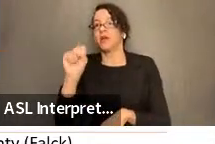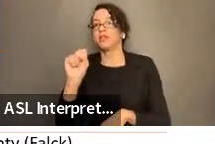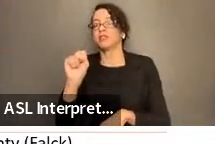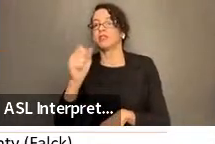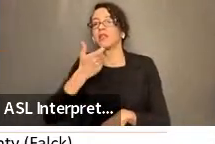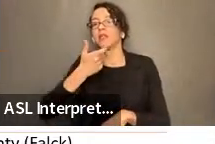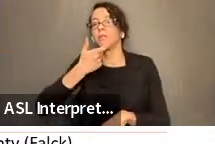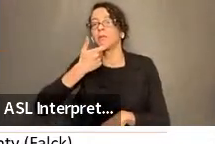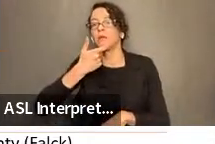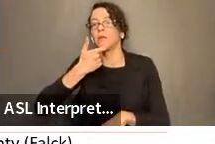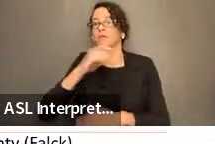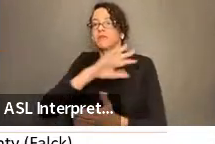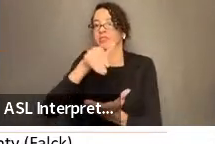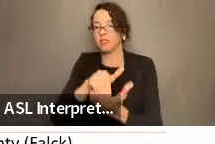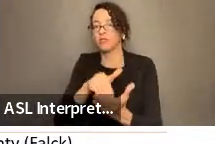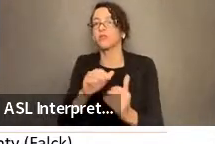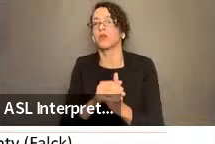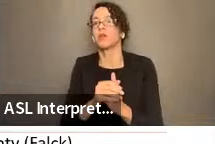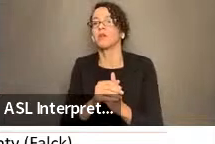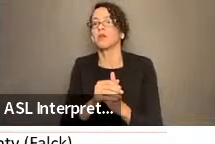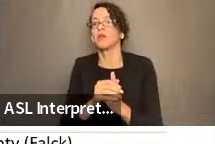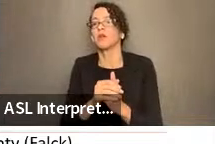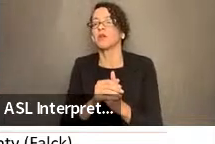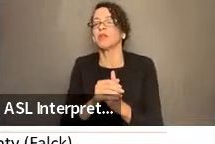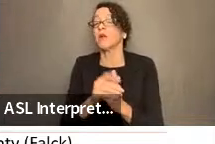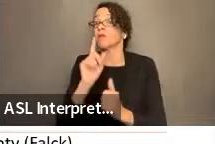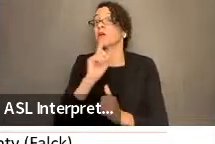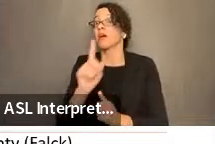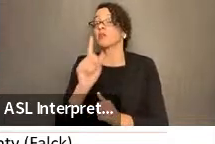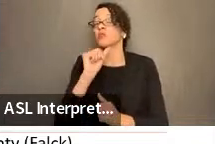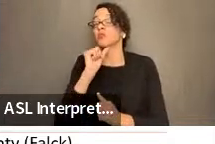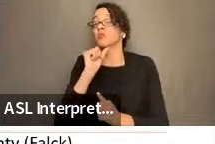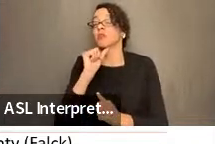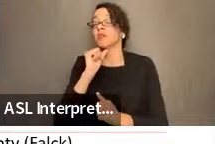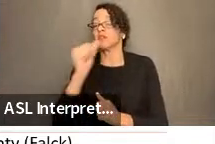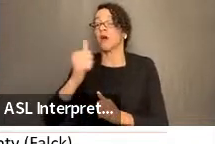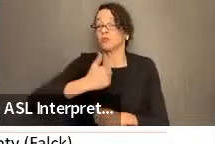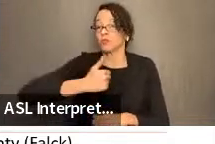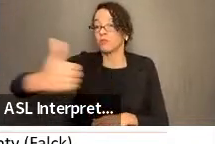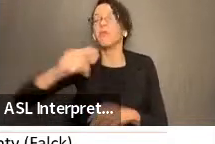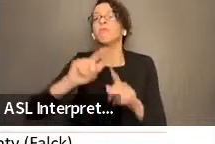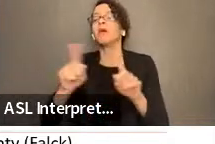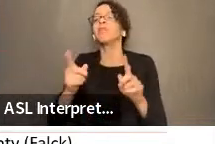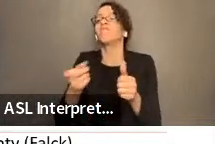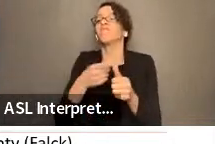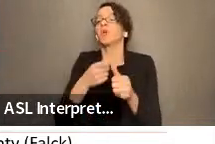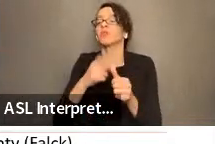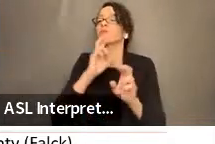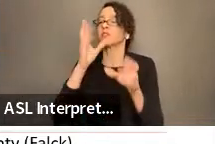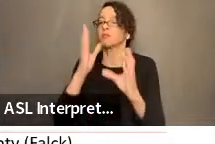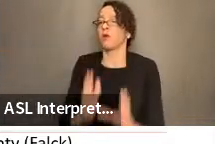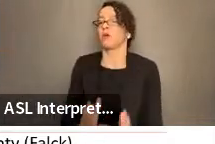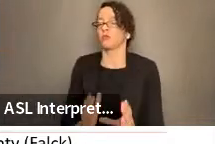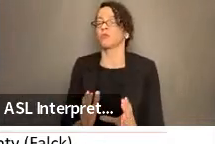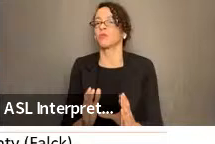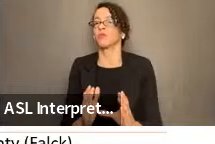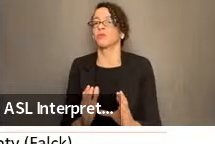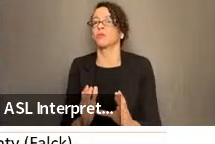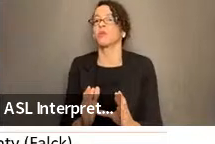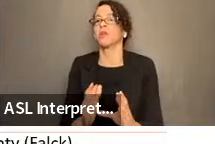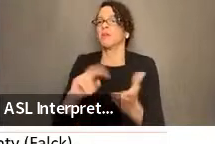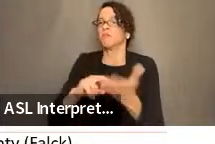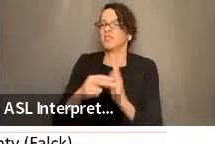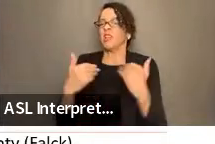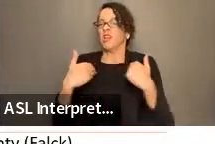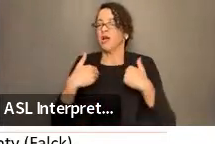transport, they are actually first responder advanced life support engines. And that means that they have a paramedic on the